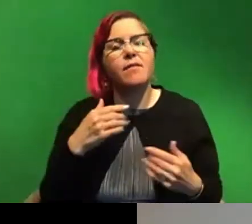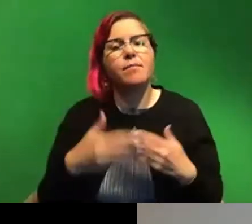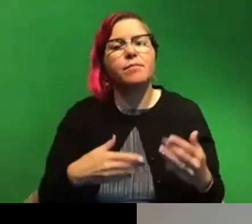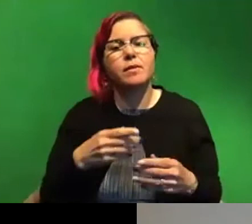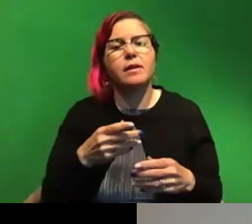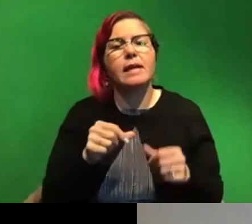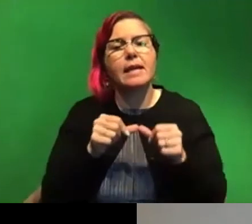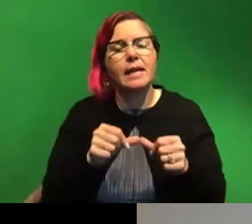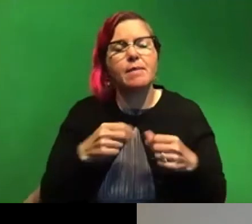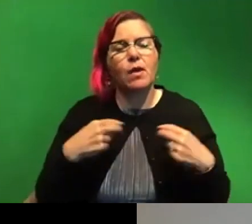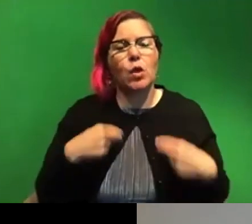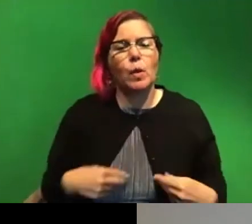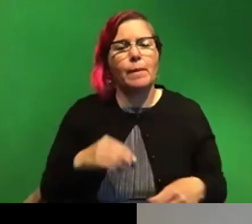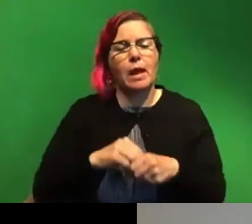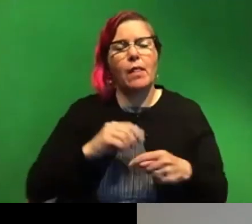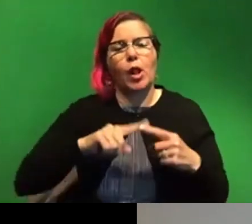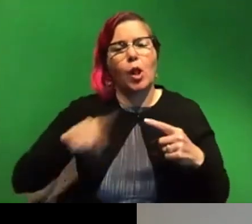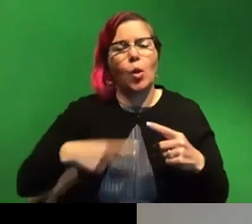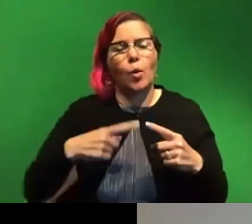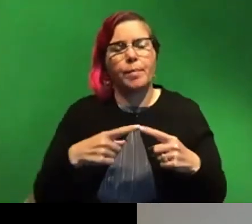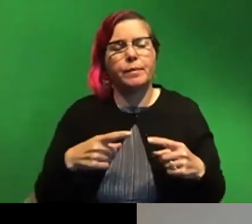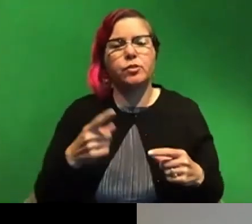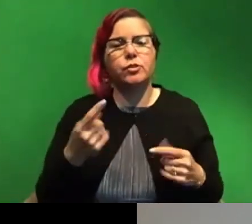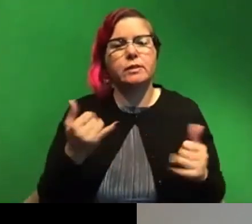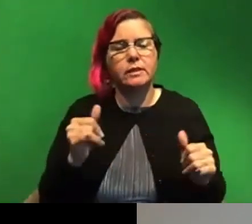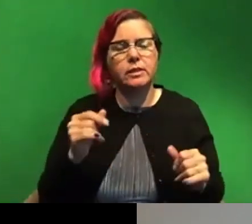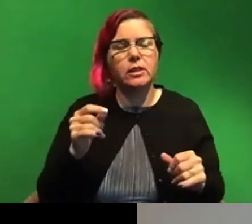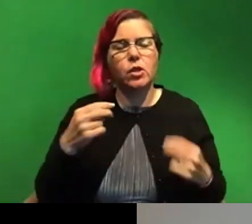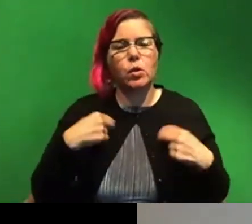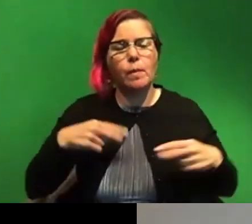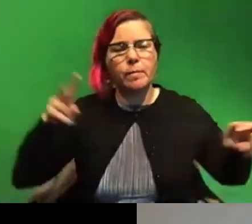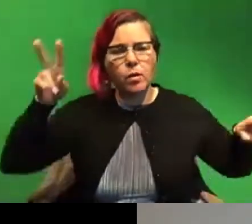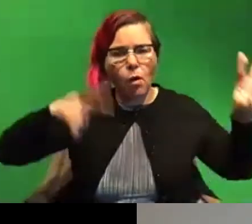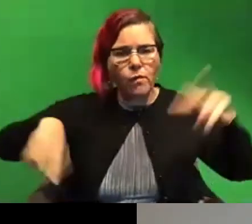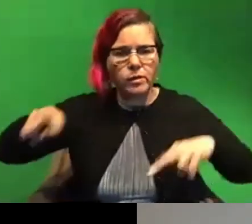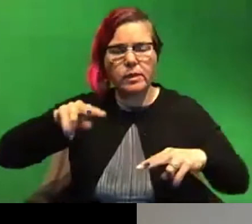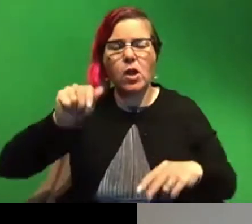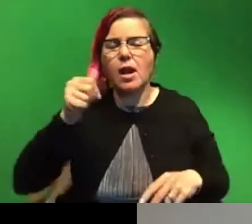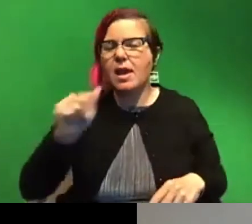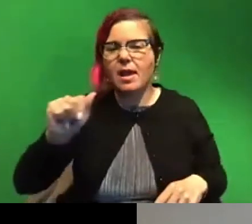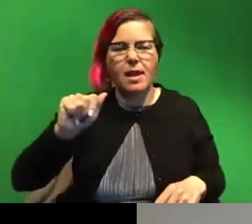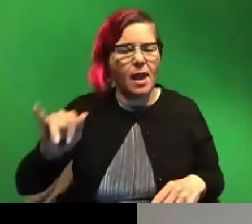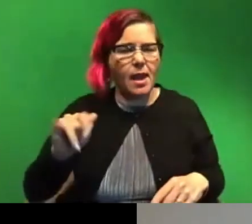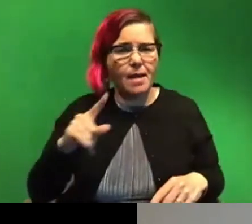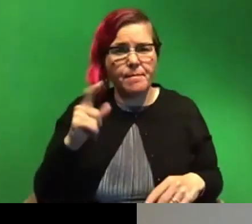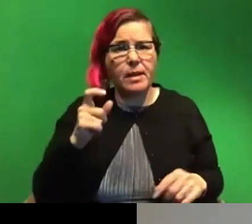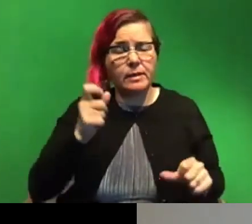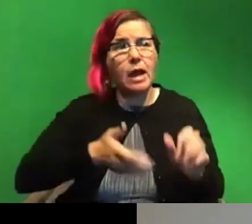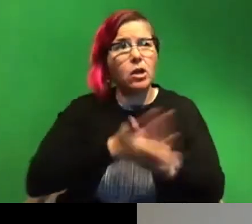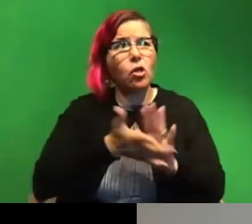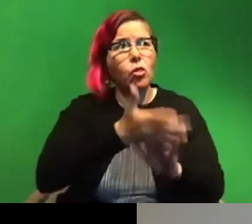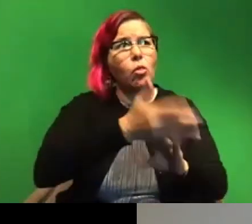in the loop. And that is that there should still be human oversight on any AI that we have, because it can run amok. I mean, it